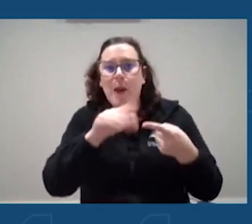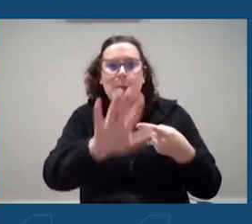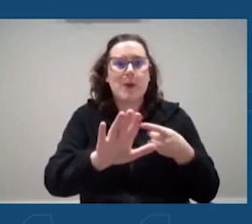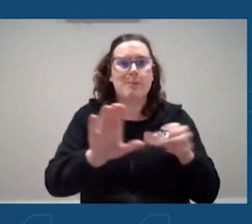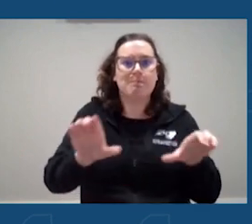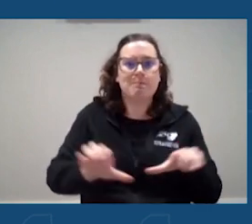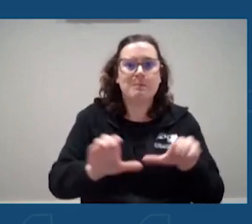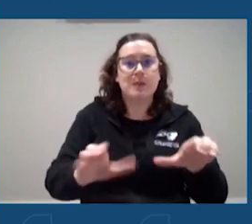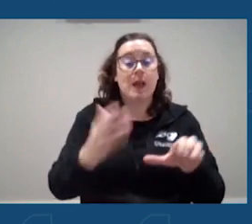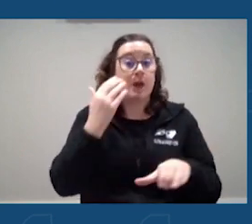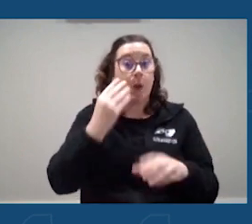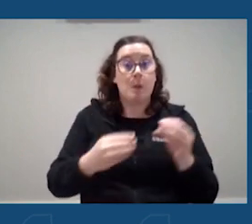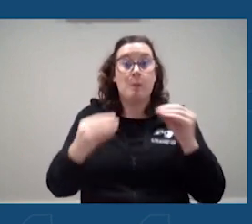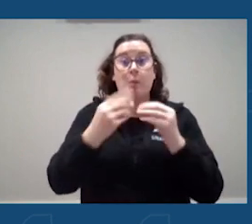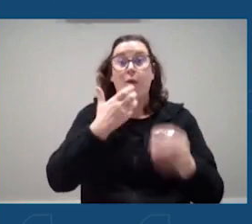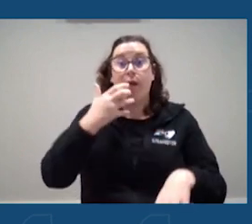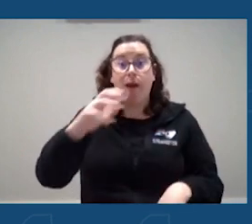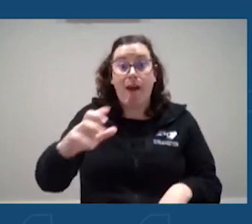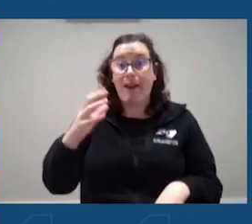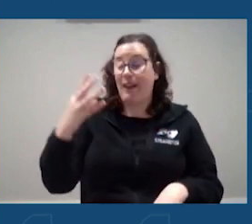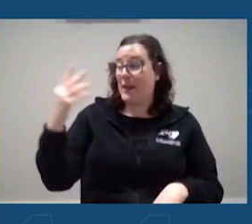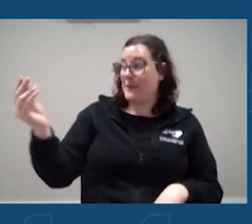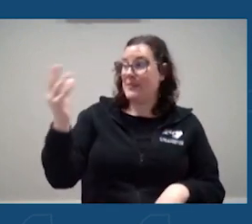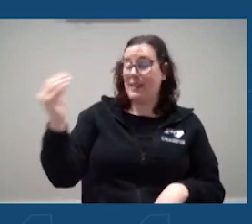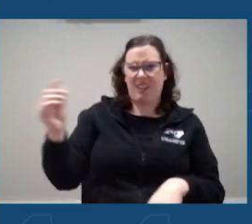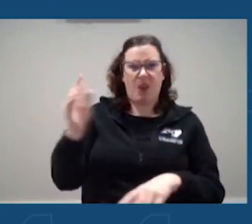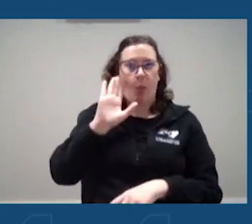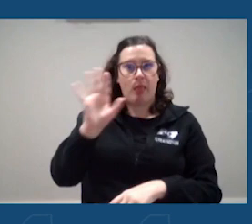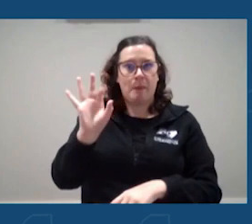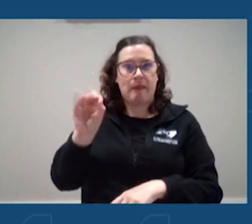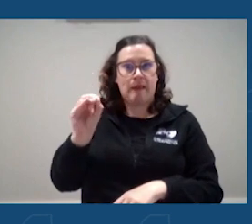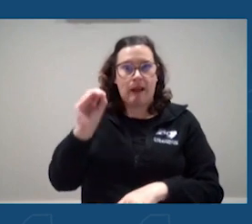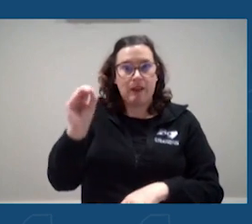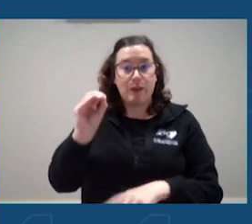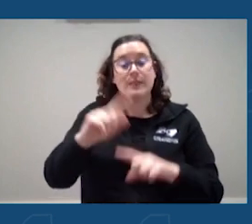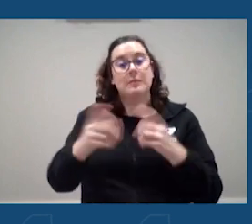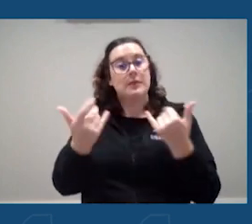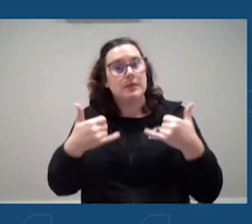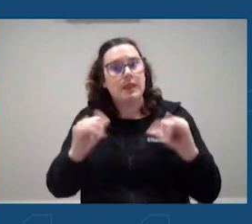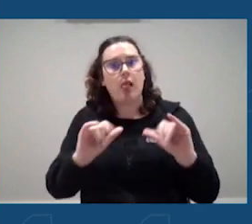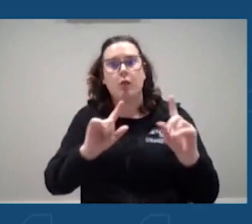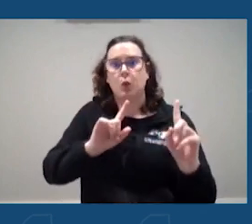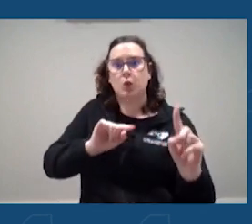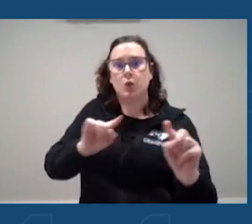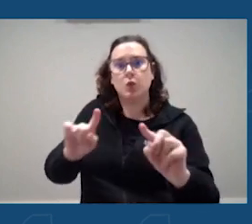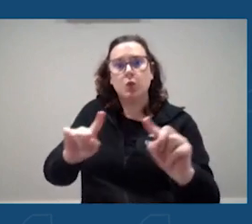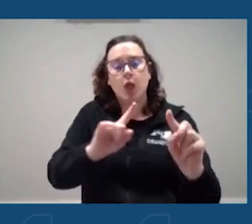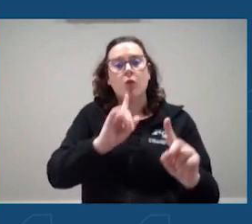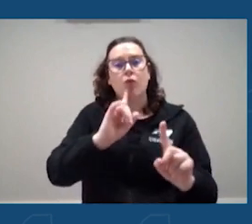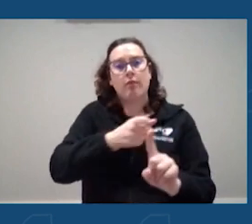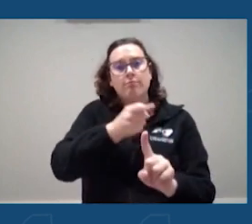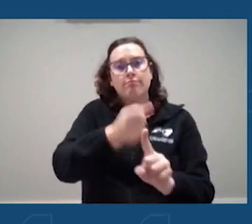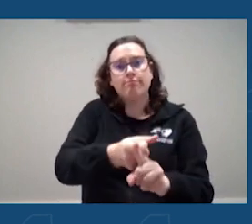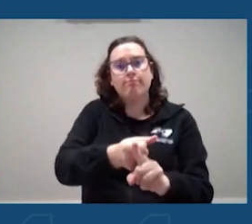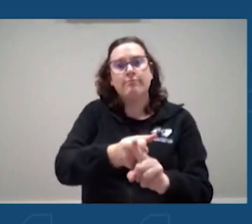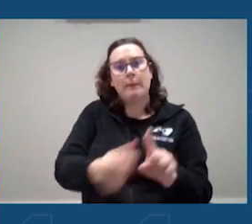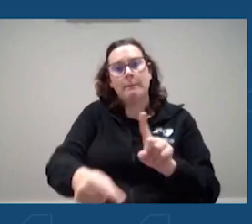hotter streets, it's gonna be 90 today, and keep making a difference in people's lives. So thank you. Thank you so much for all you